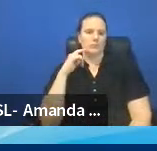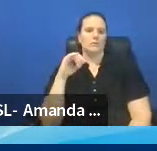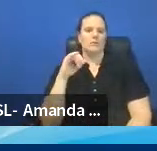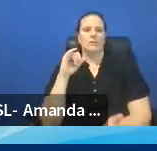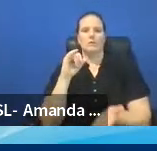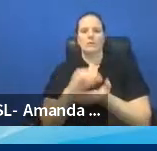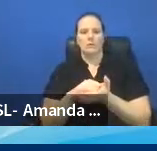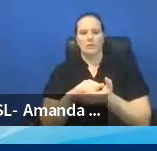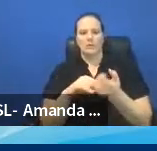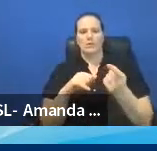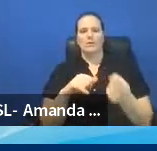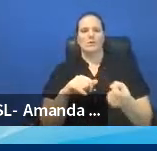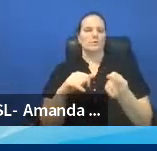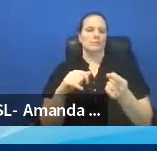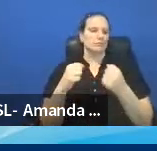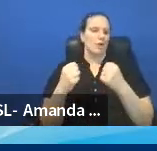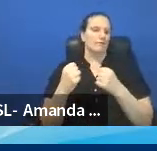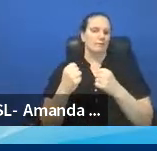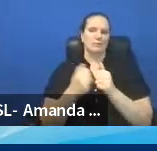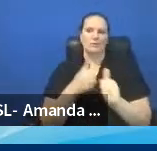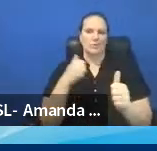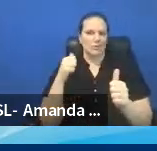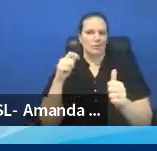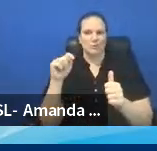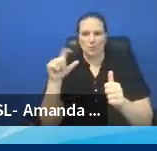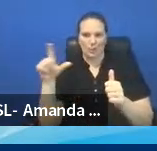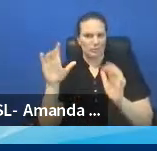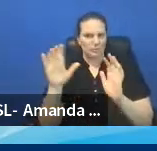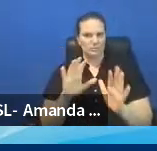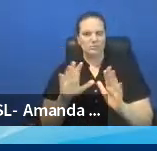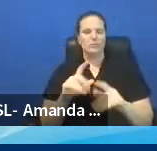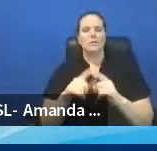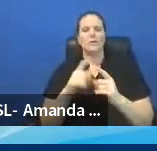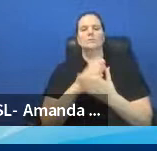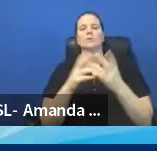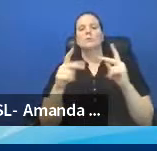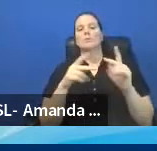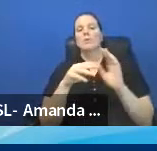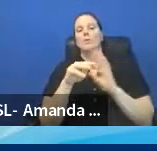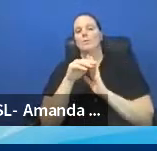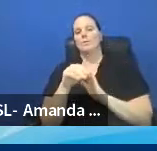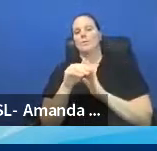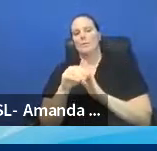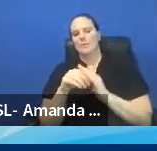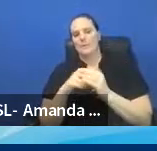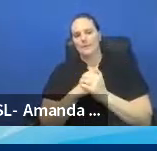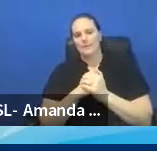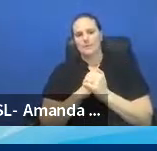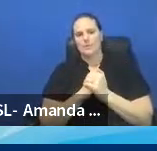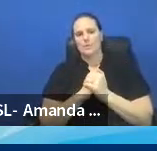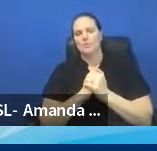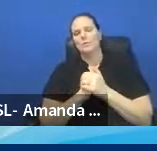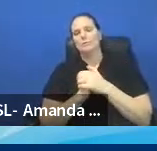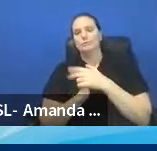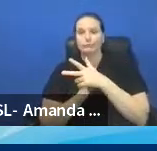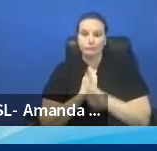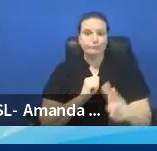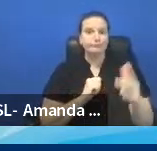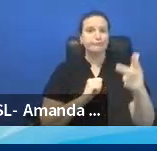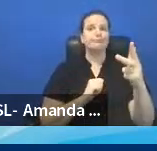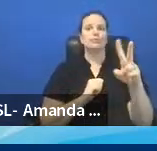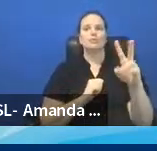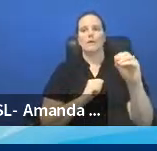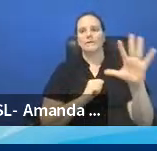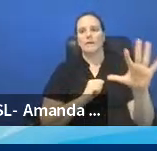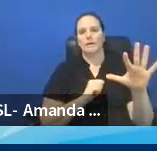But also, even some folks that in the modeling, at least, we project would route to 205. Once they